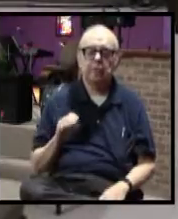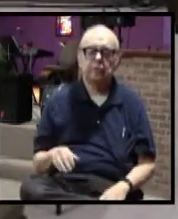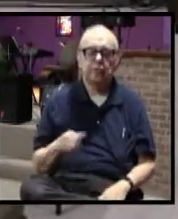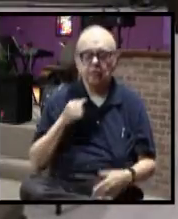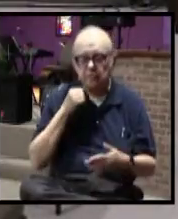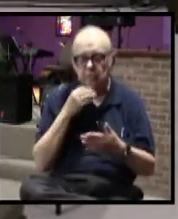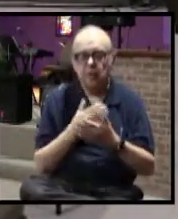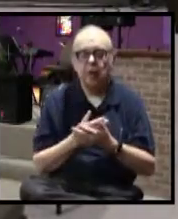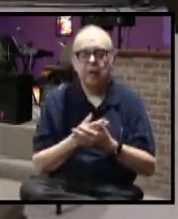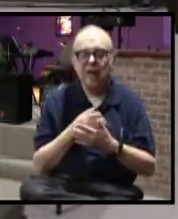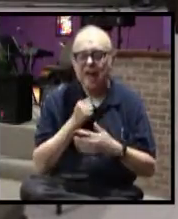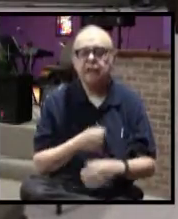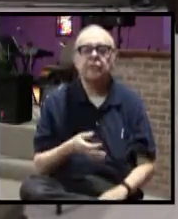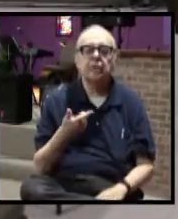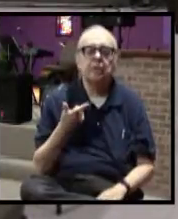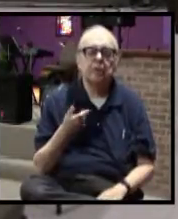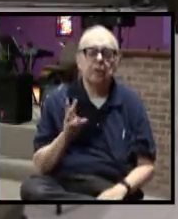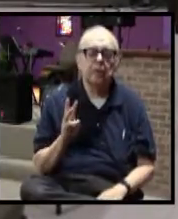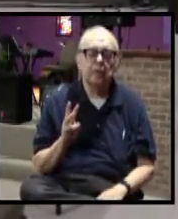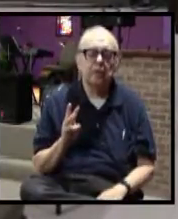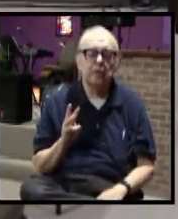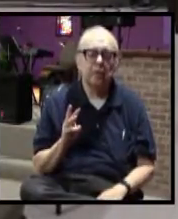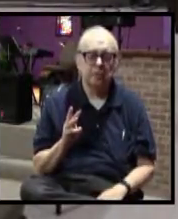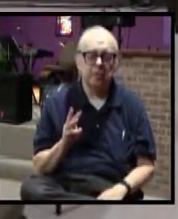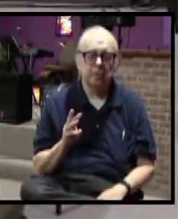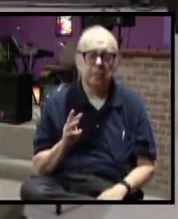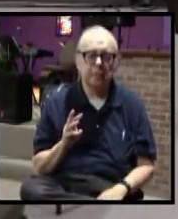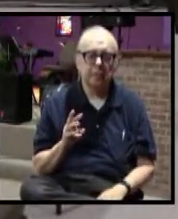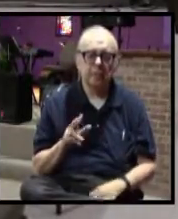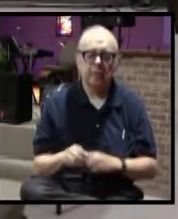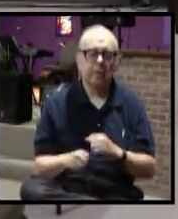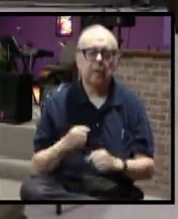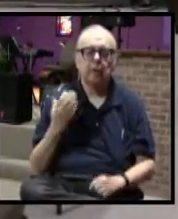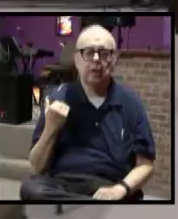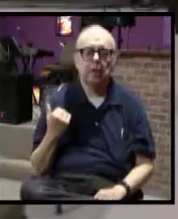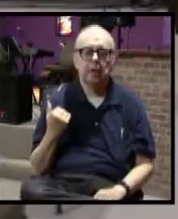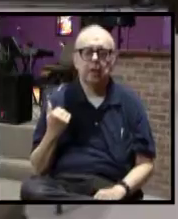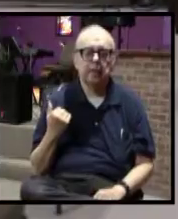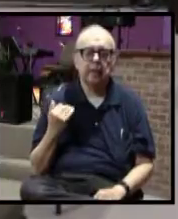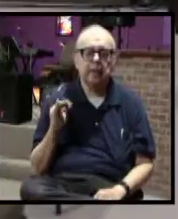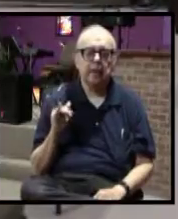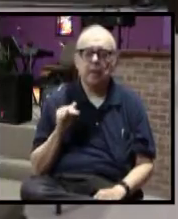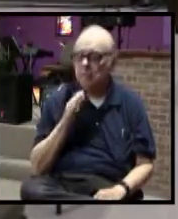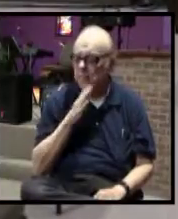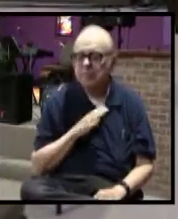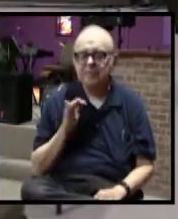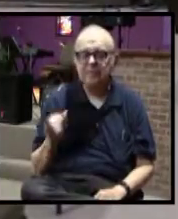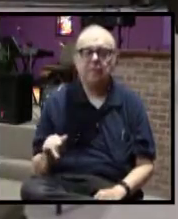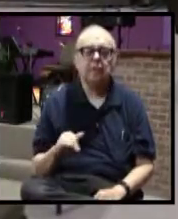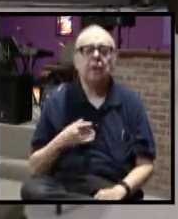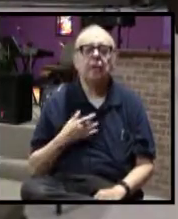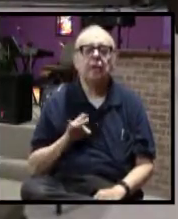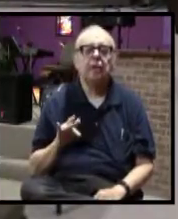Who just lost her daughter 26 years of age. Three years ago. And she's still hurting.